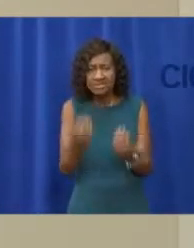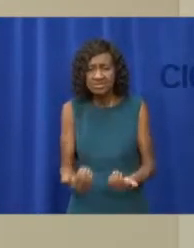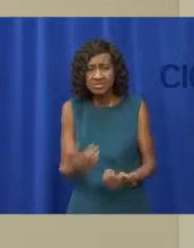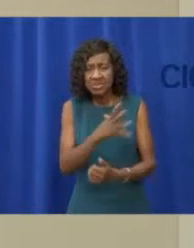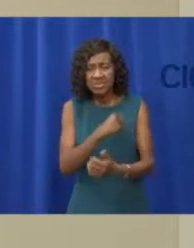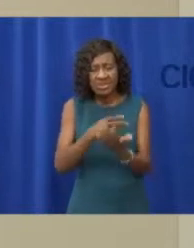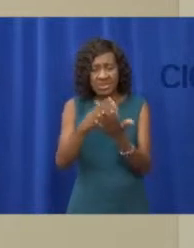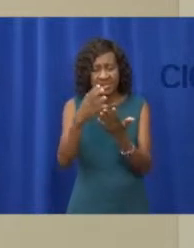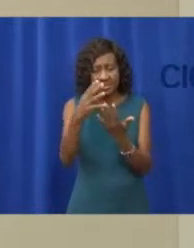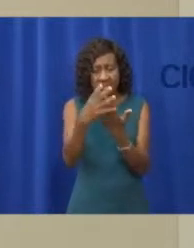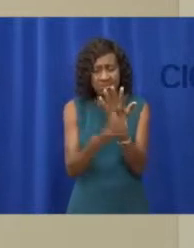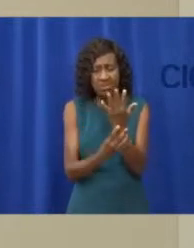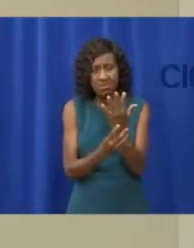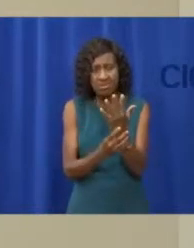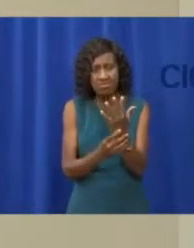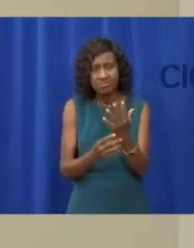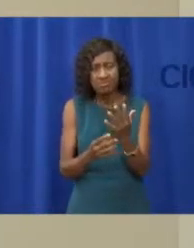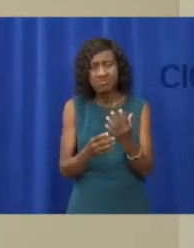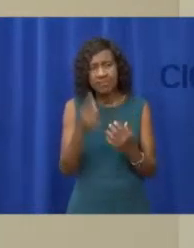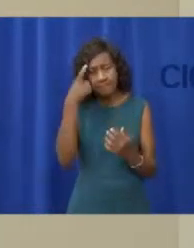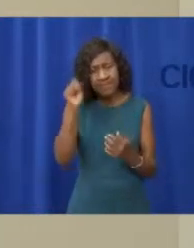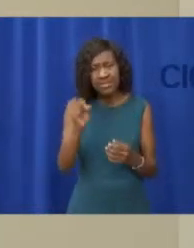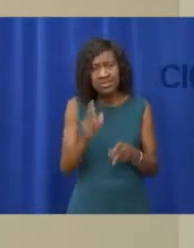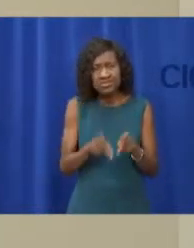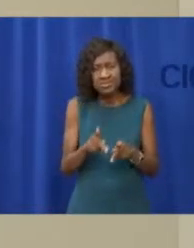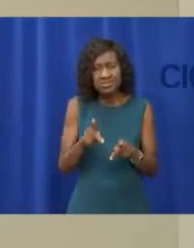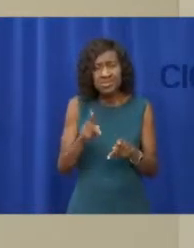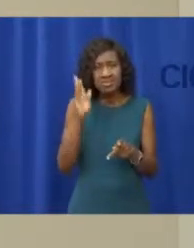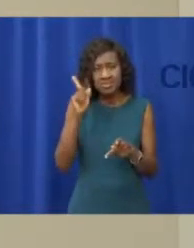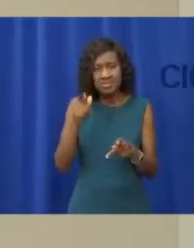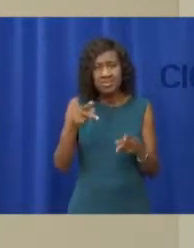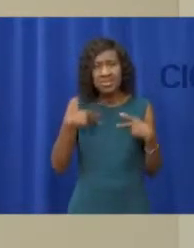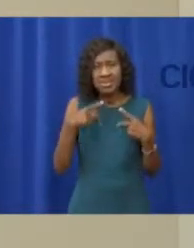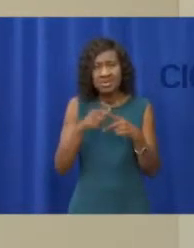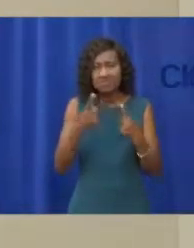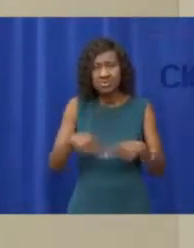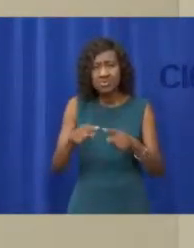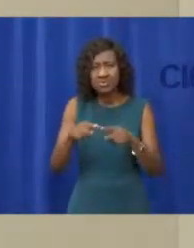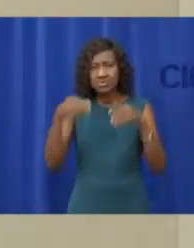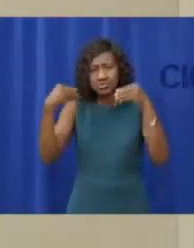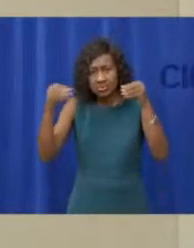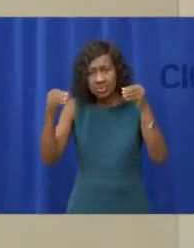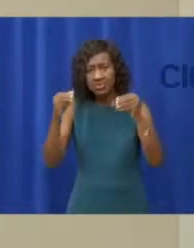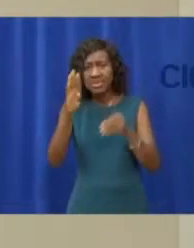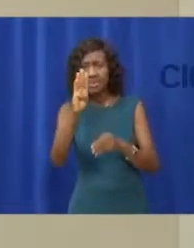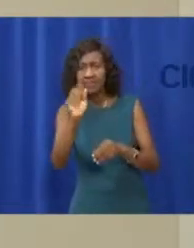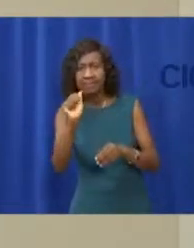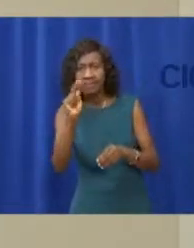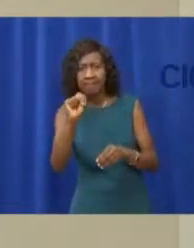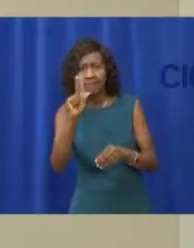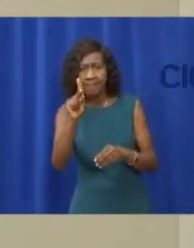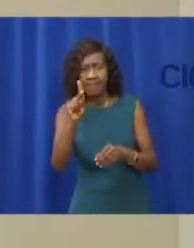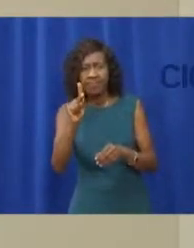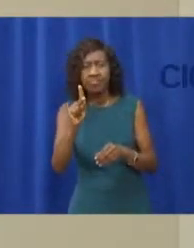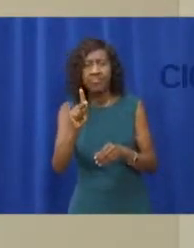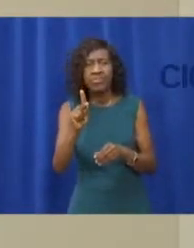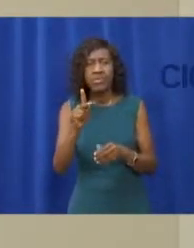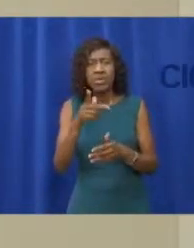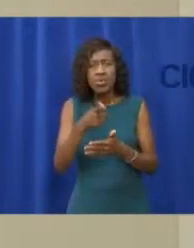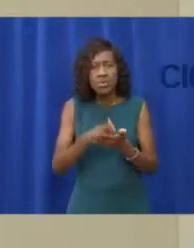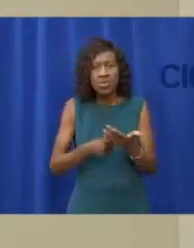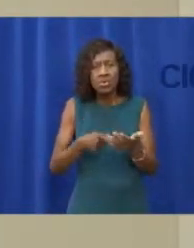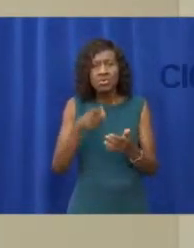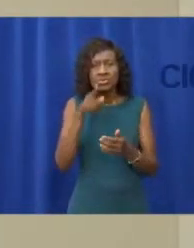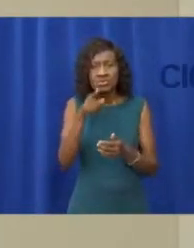going out to get supermarket, go to the supermarket, banks, so forth. What would be your advice to the community